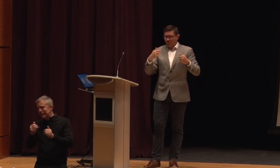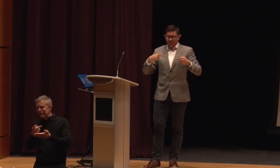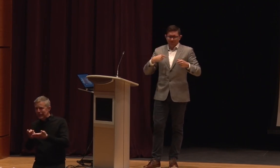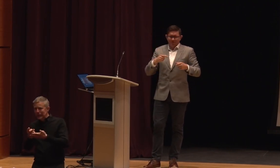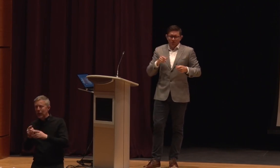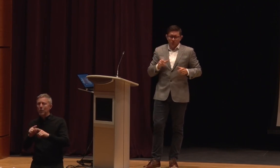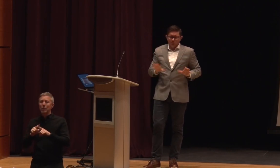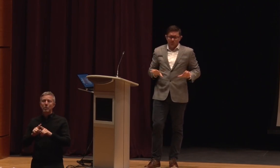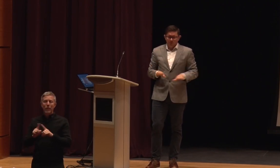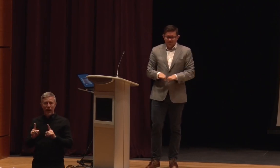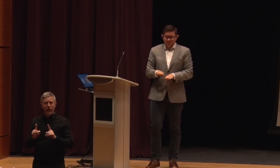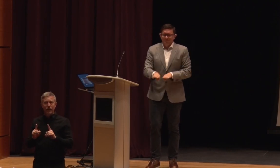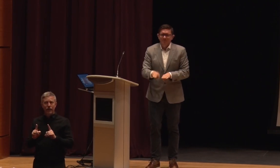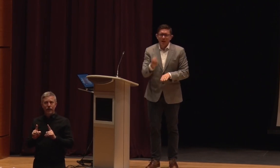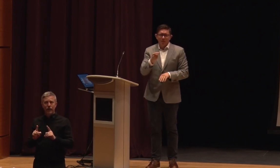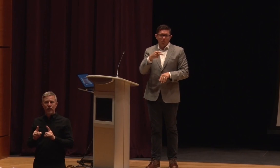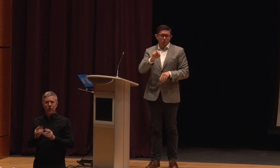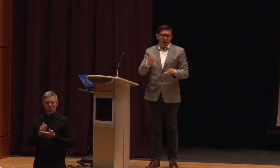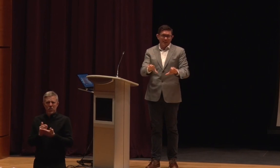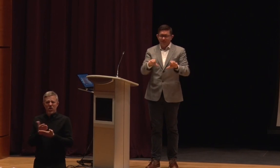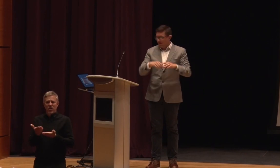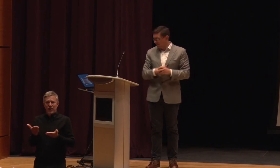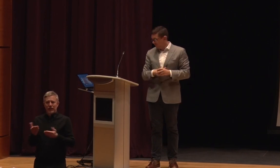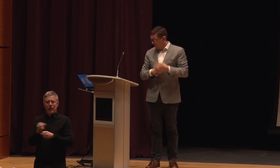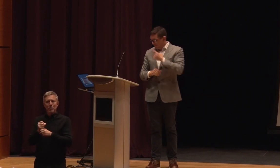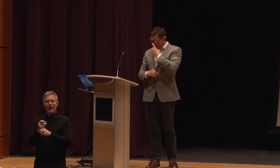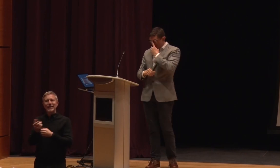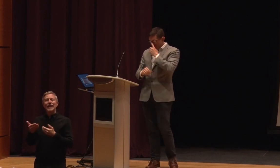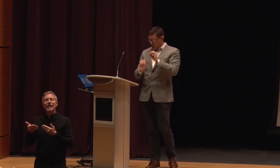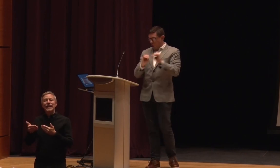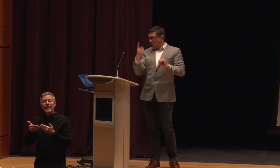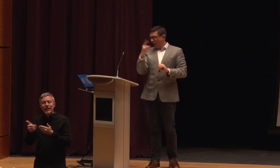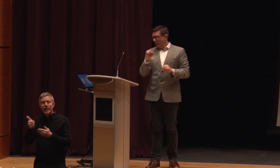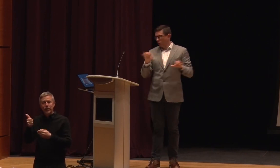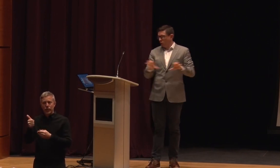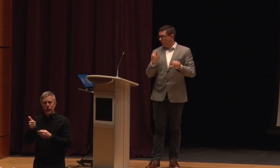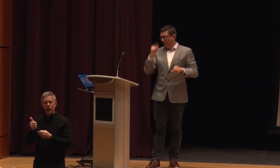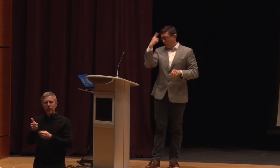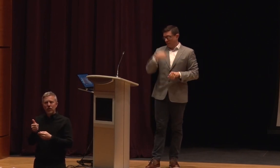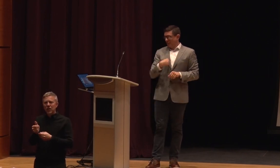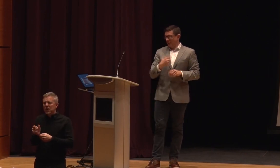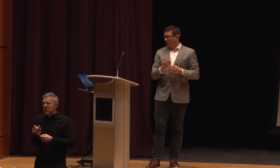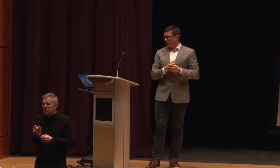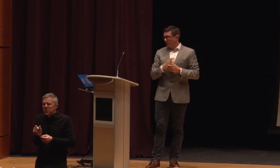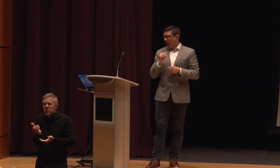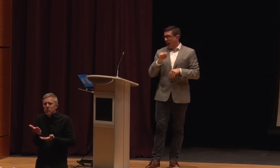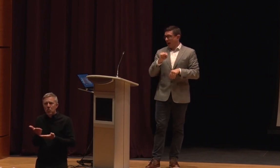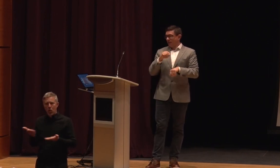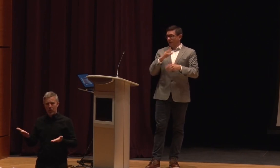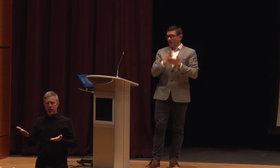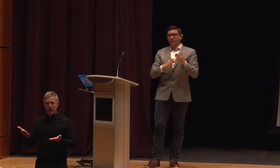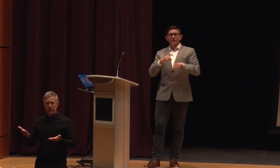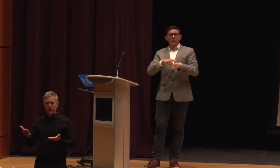But part of the things that make it easier is just the little steps, the little proactive things that we can do.